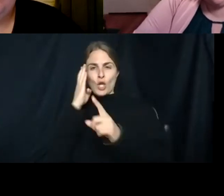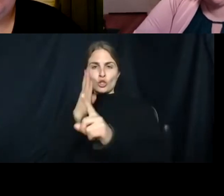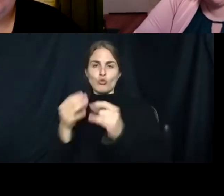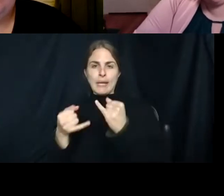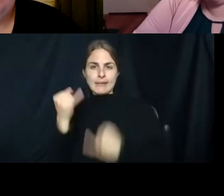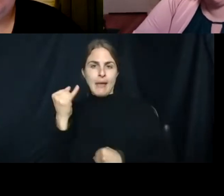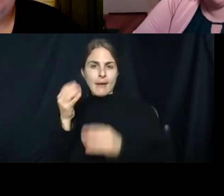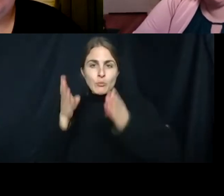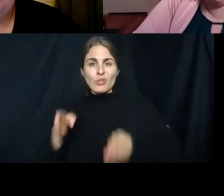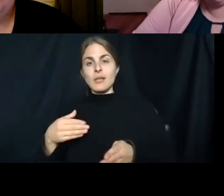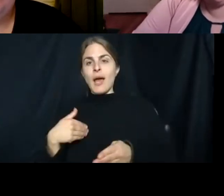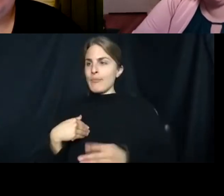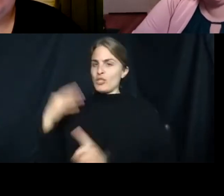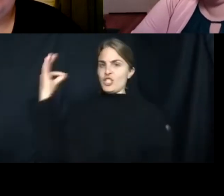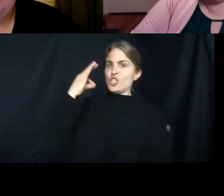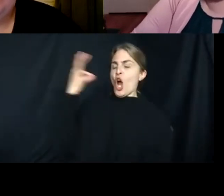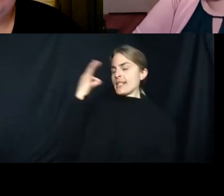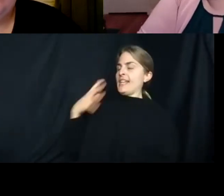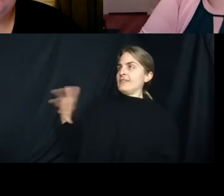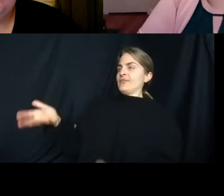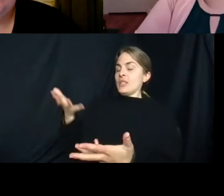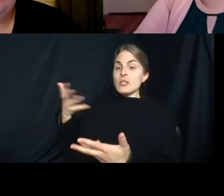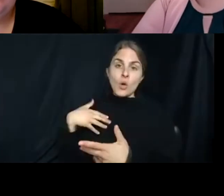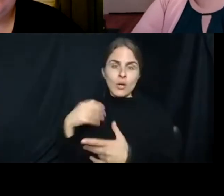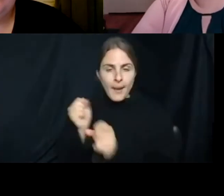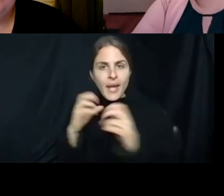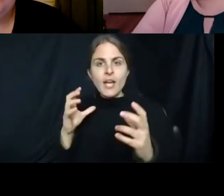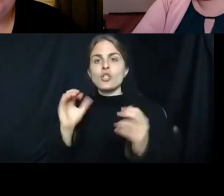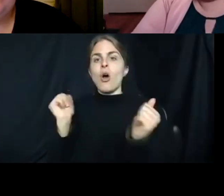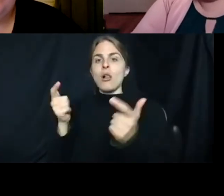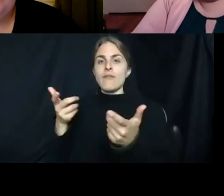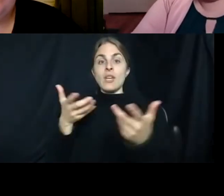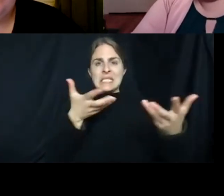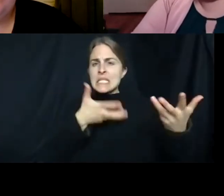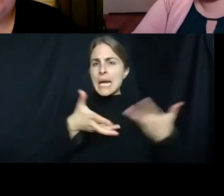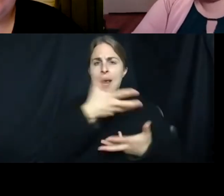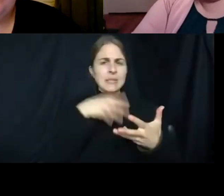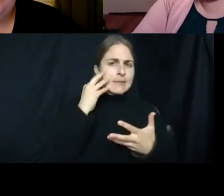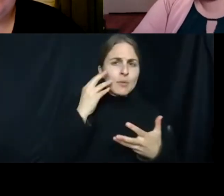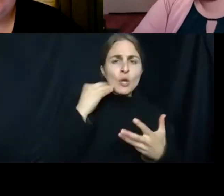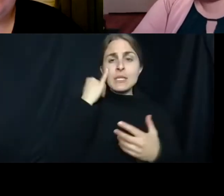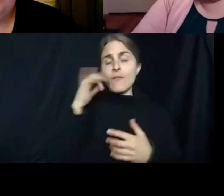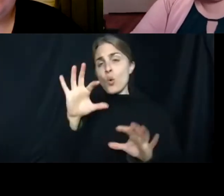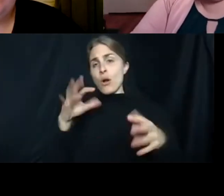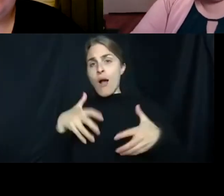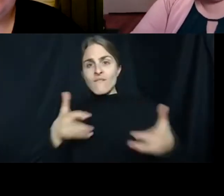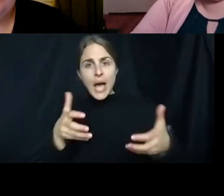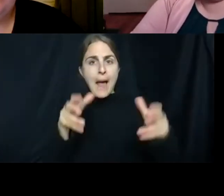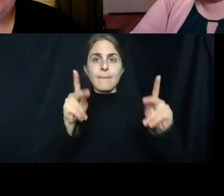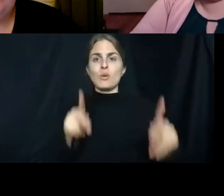at. And so imagine all of those dynamics we just talked about, if you're a fat person experiencing that